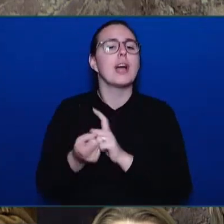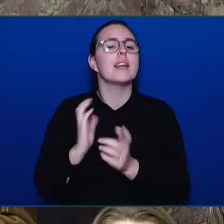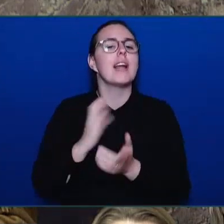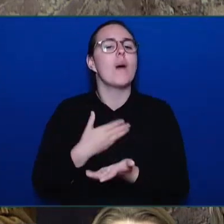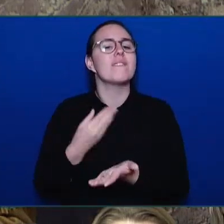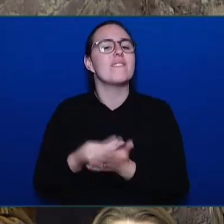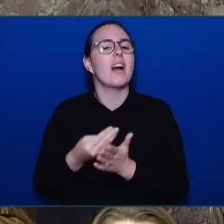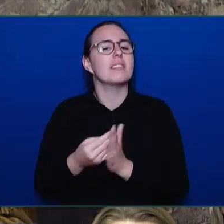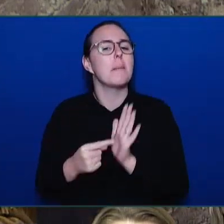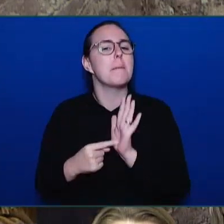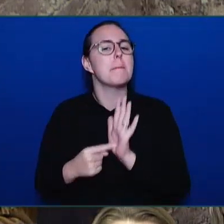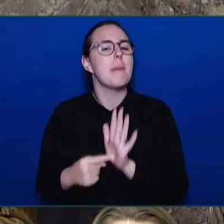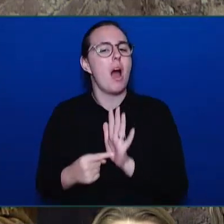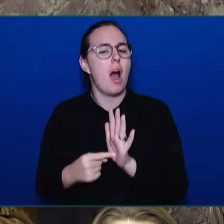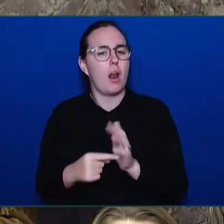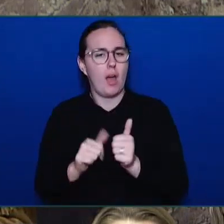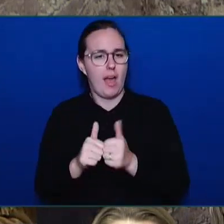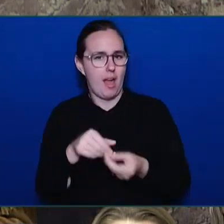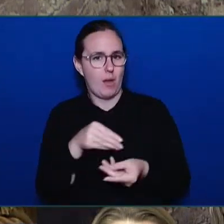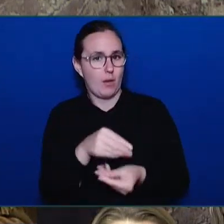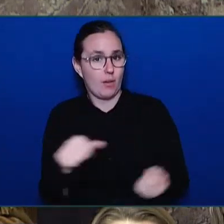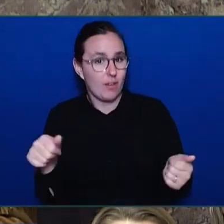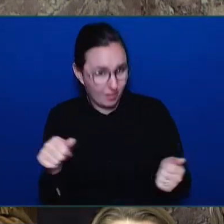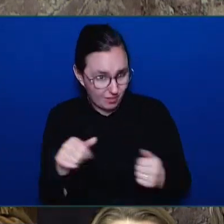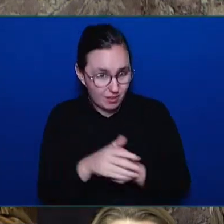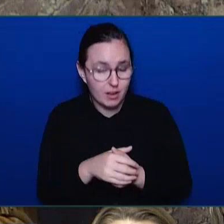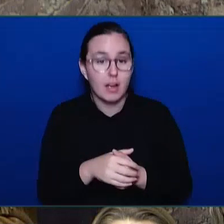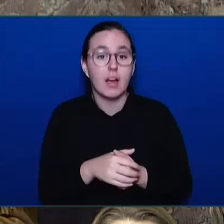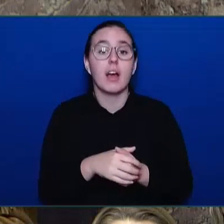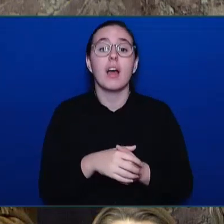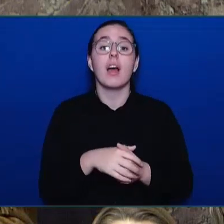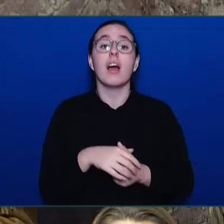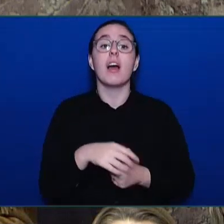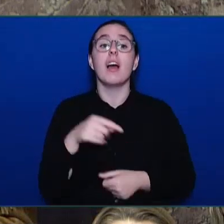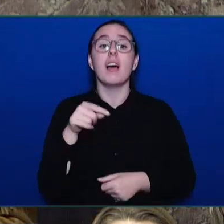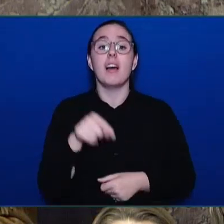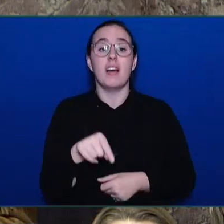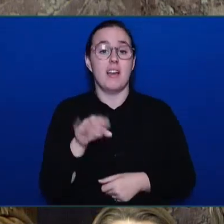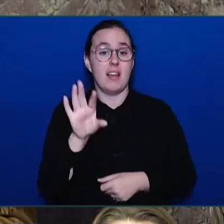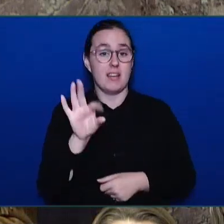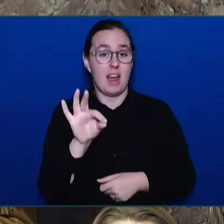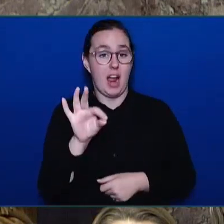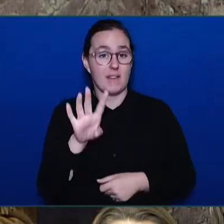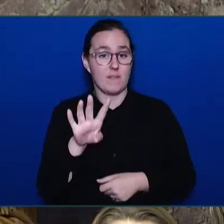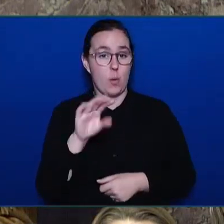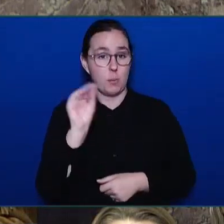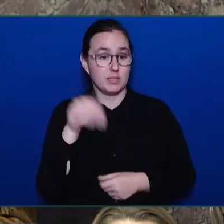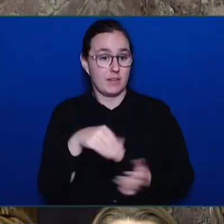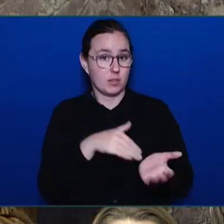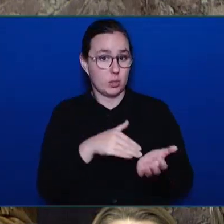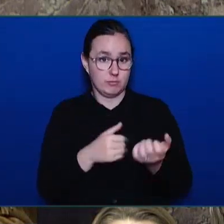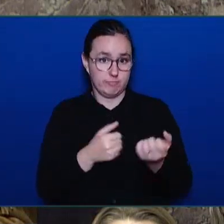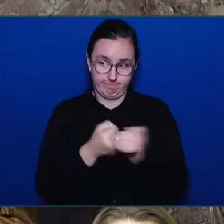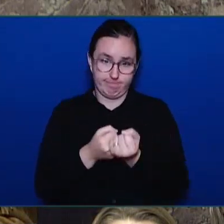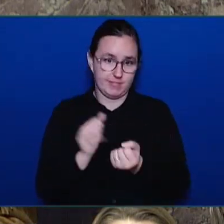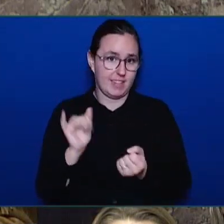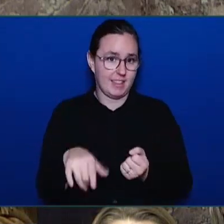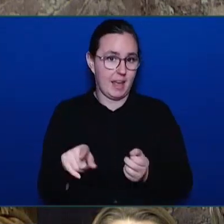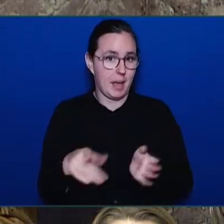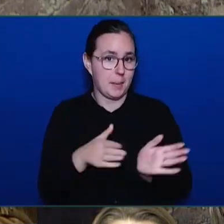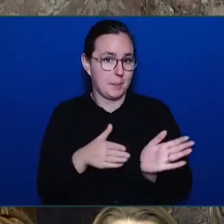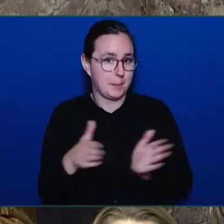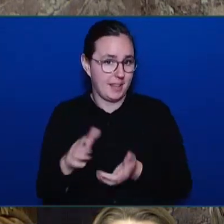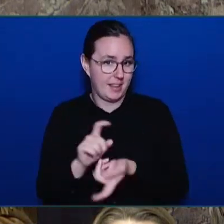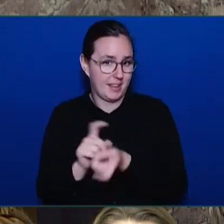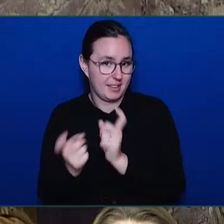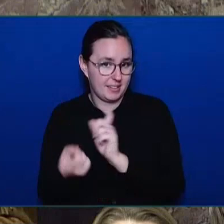by 94% of doctors across the province. It's to move away from fee-for-service models to models that reflect the